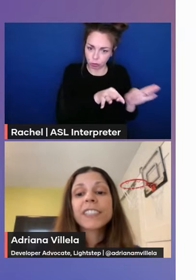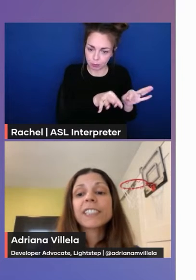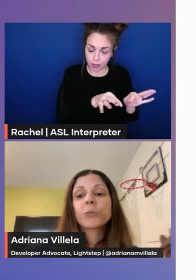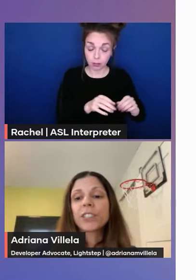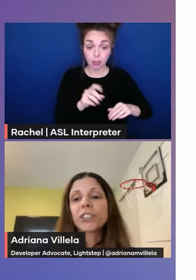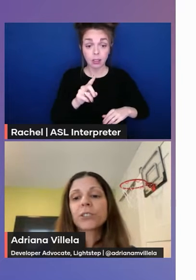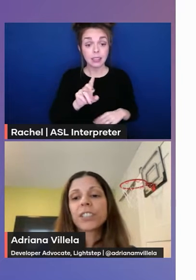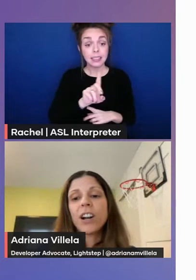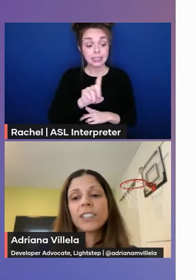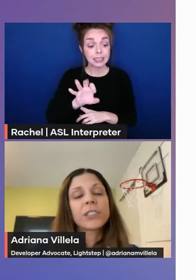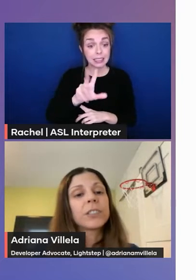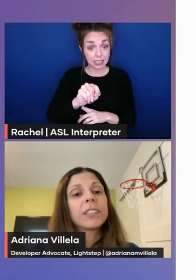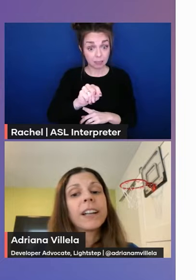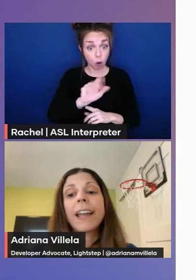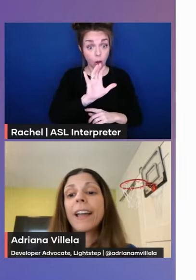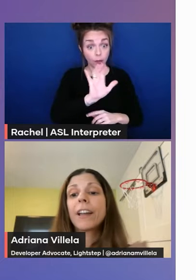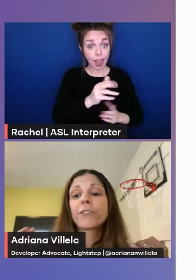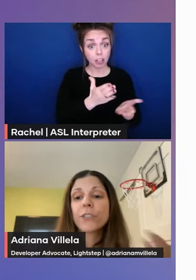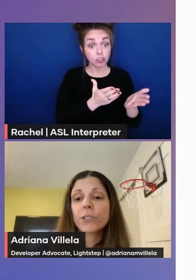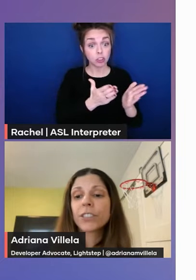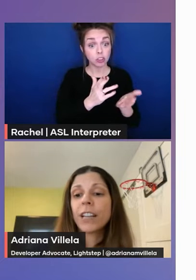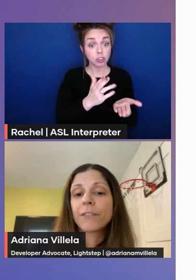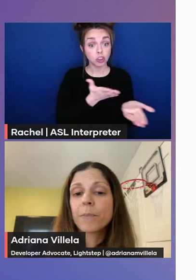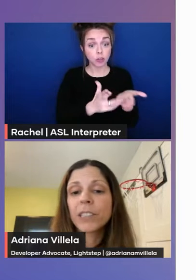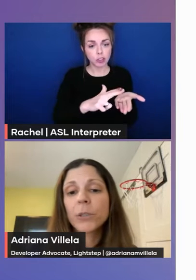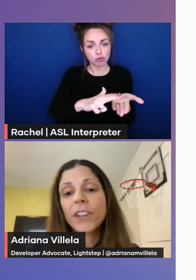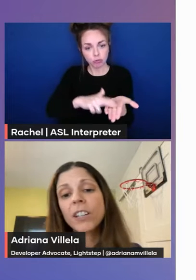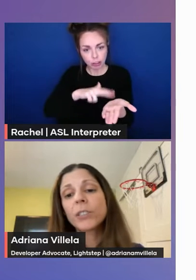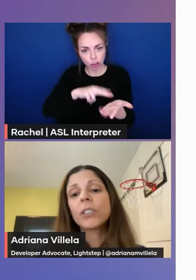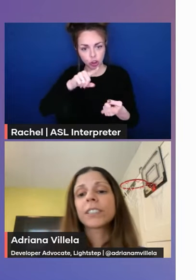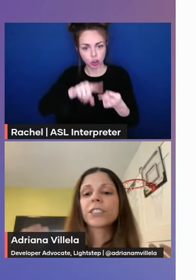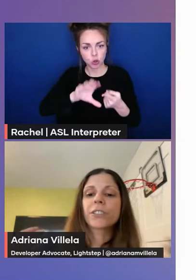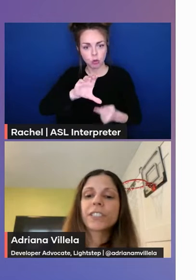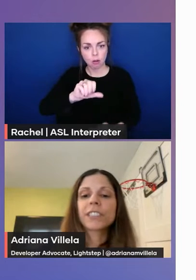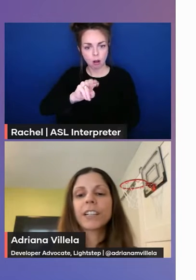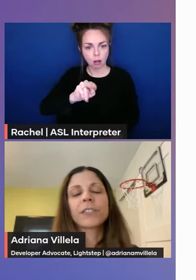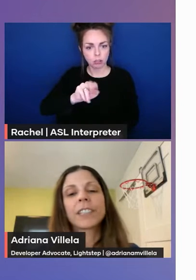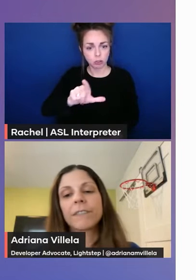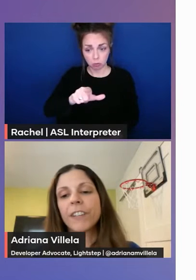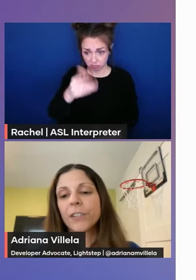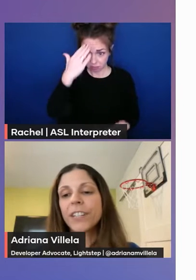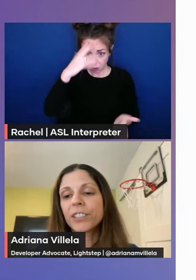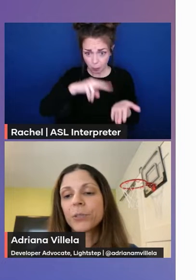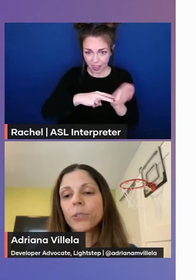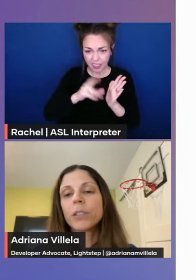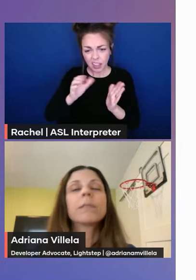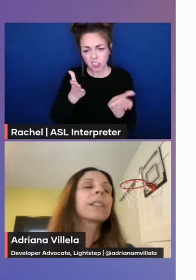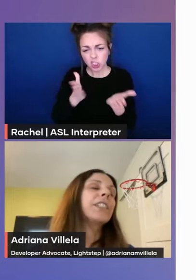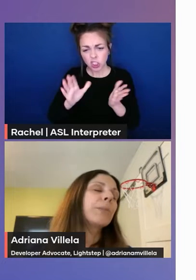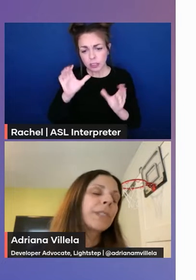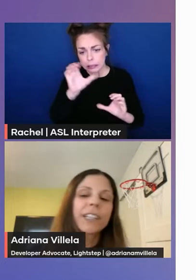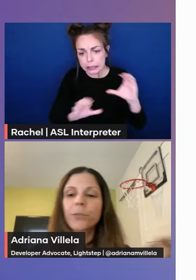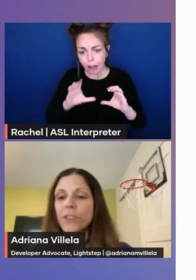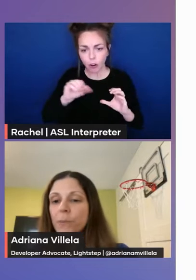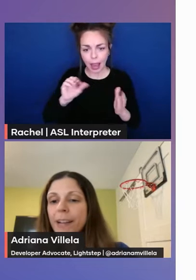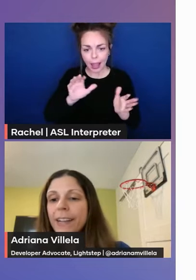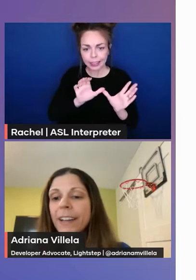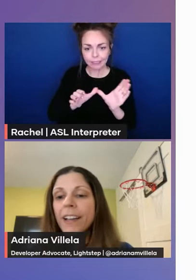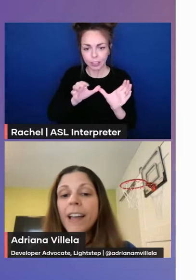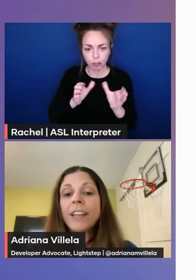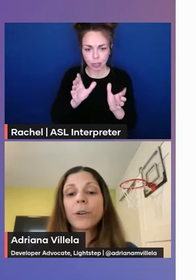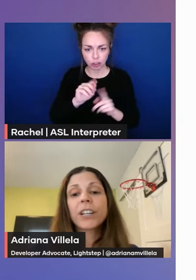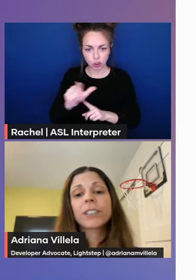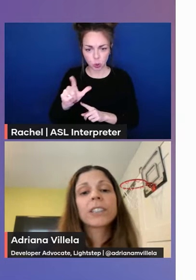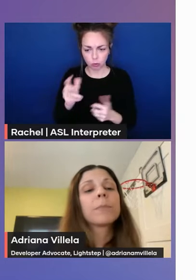the service is registered to Consul. And for those unfamiliar with Consul, it's a service discovery and configuration tool, plays super nice with